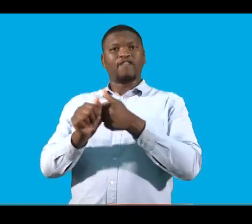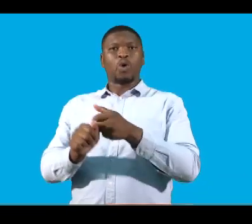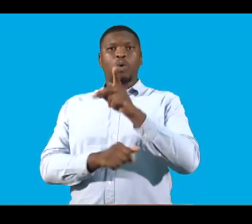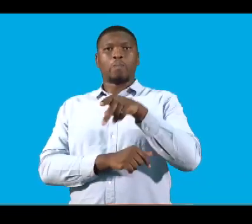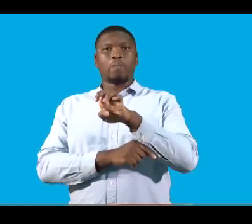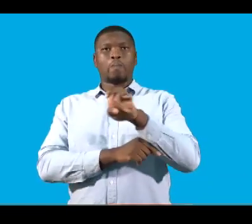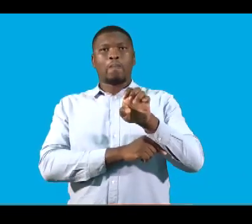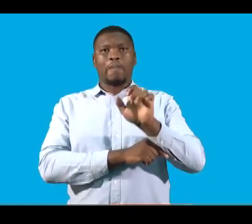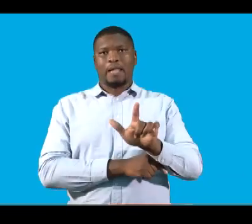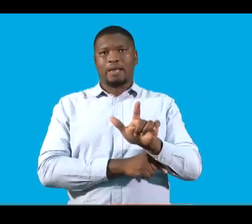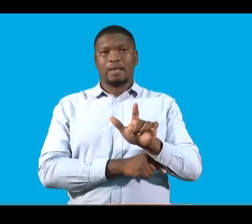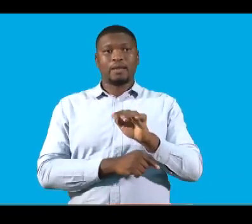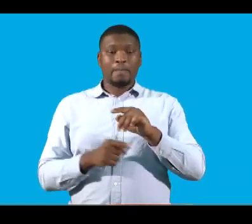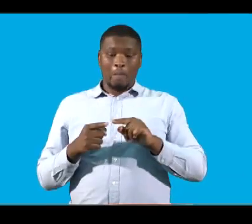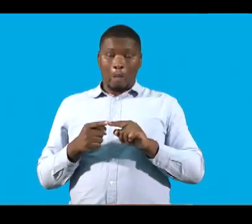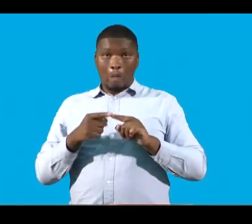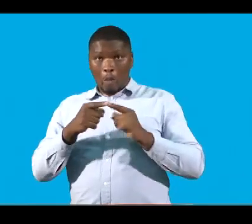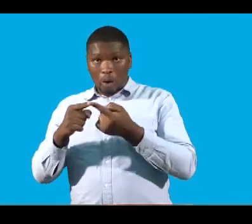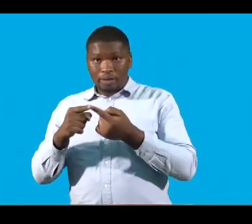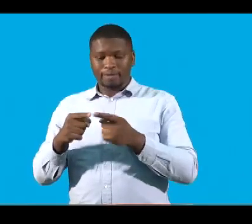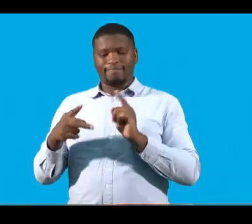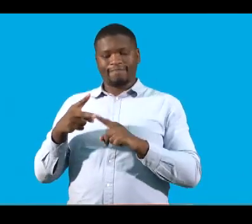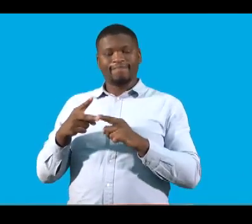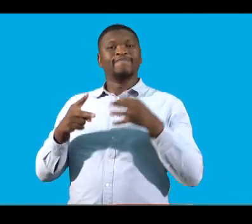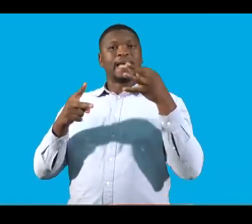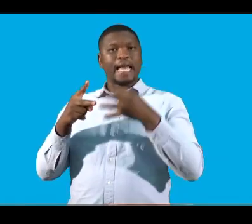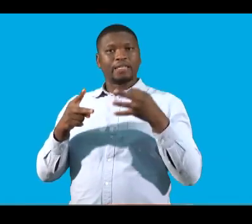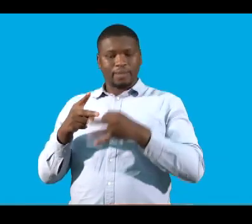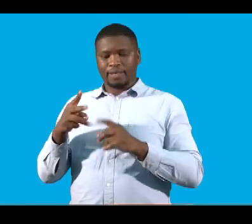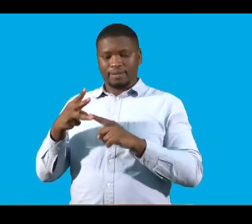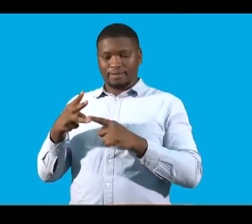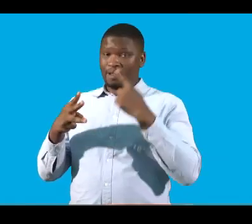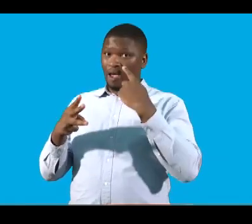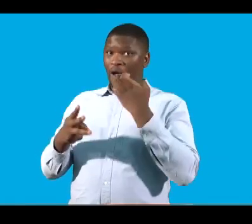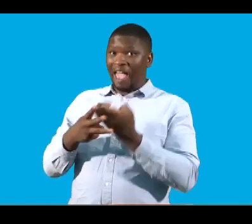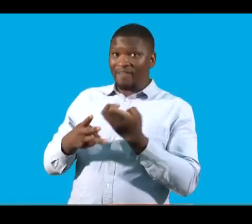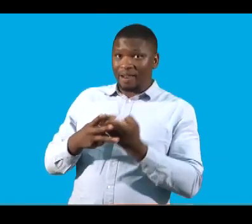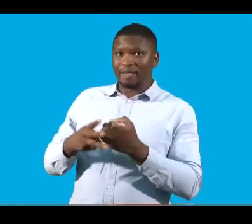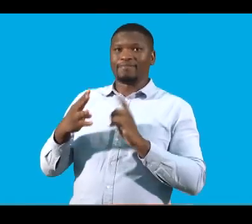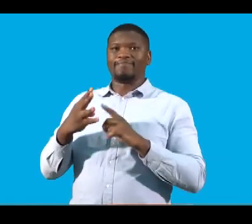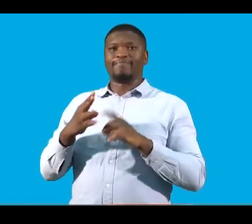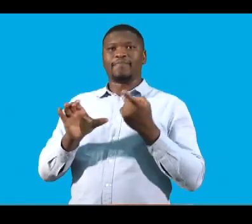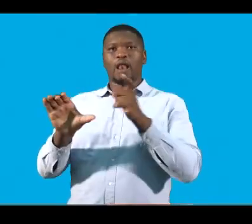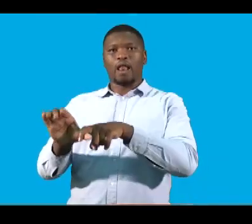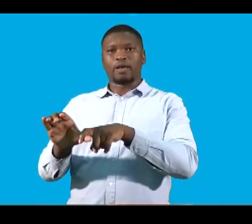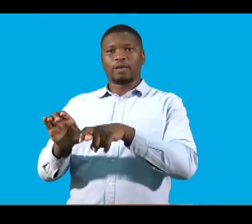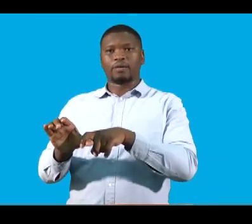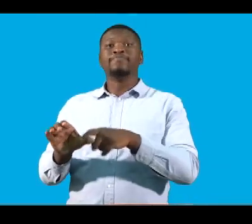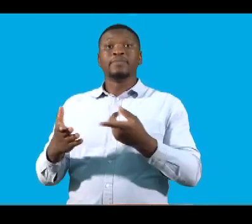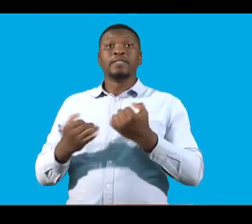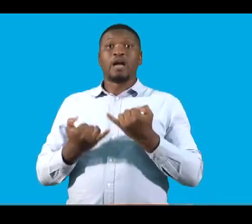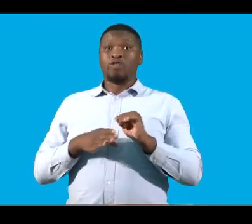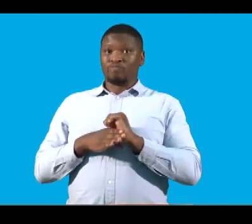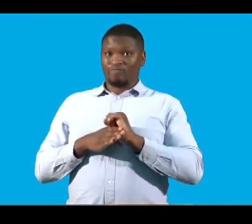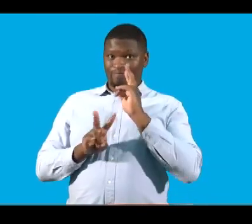that each paragraph follows the Peel outline. Point, explain, evidence, and link.